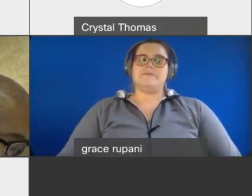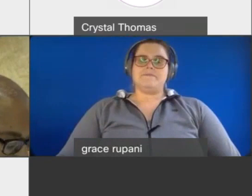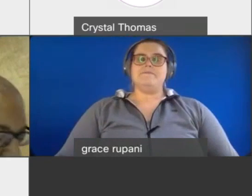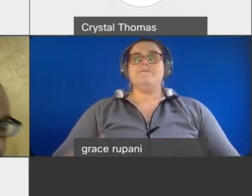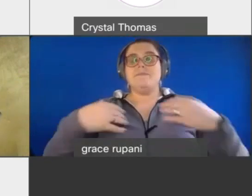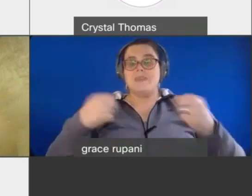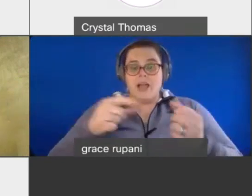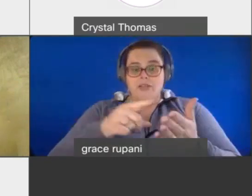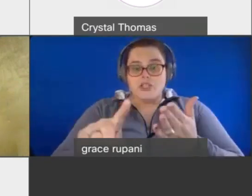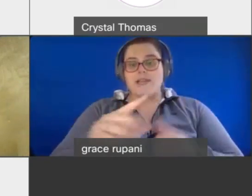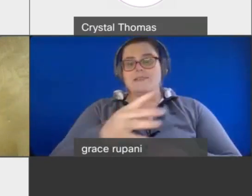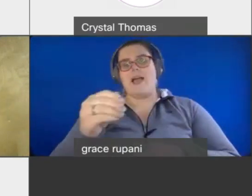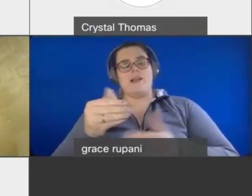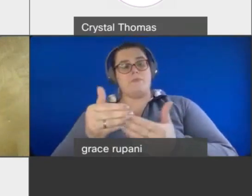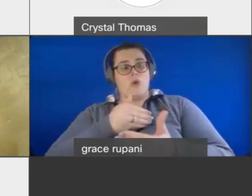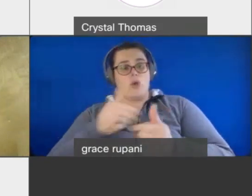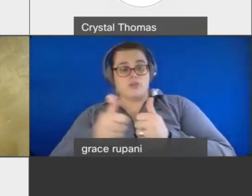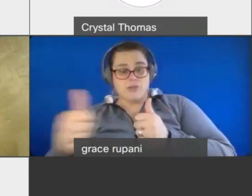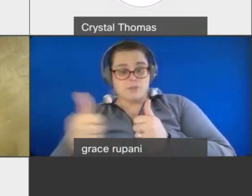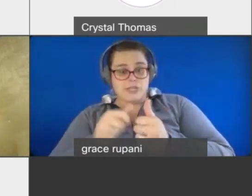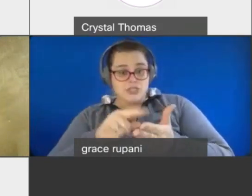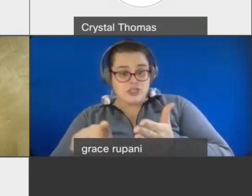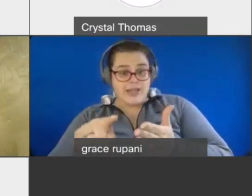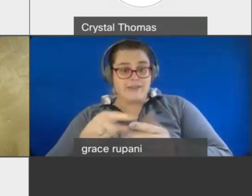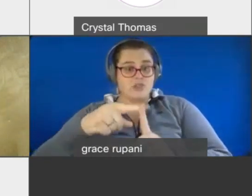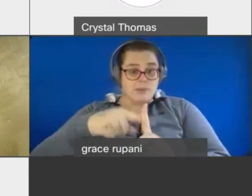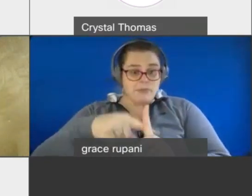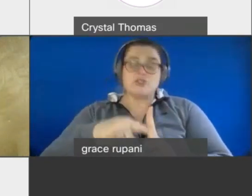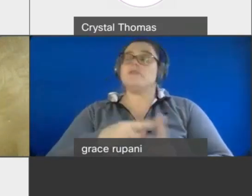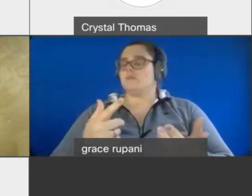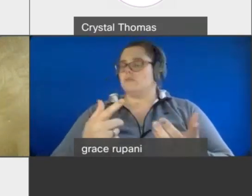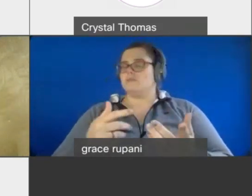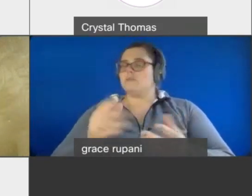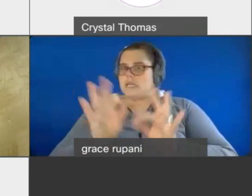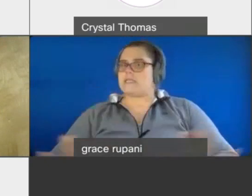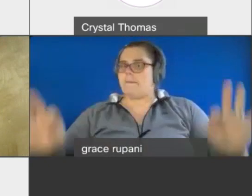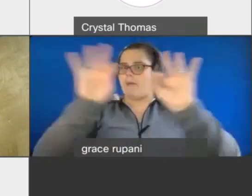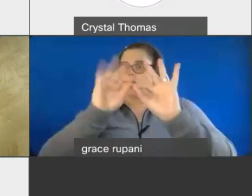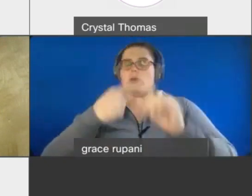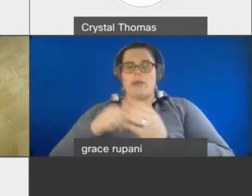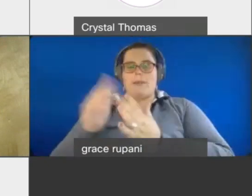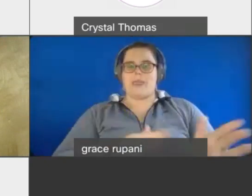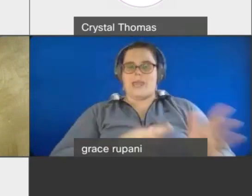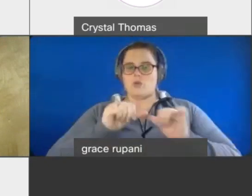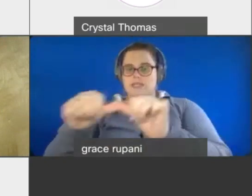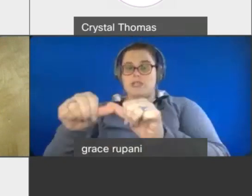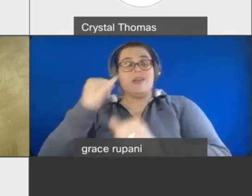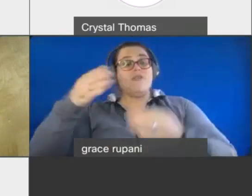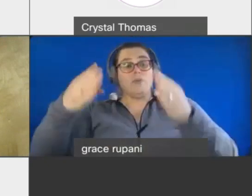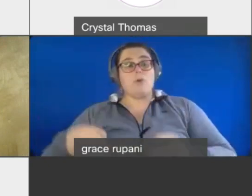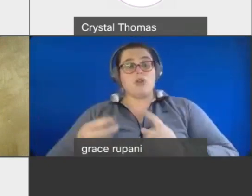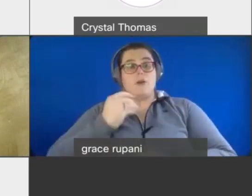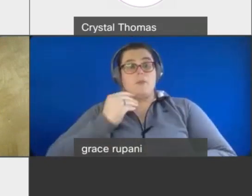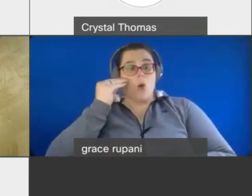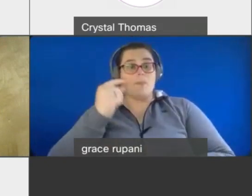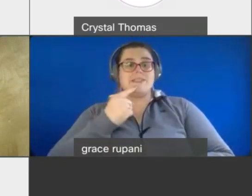meaningful. We plan to encourage this to continue when a person from home states they're not feeling well or when they're